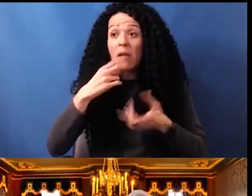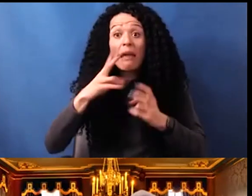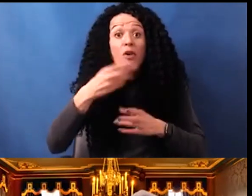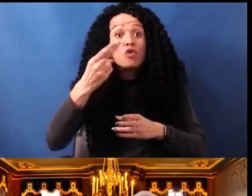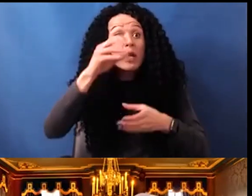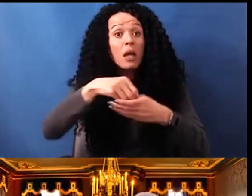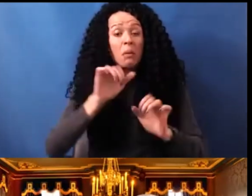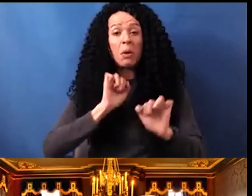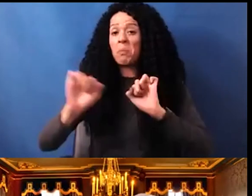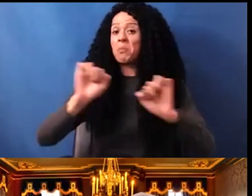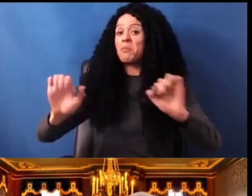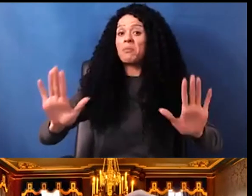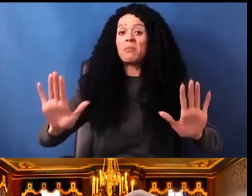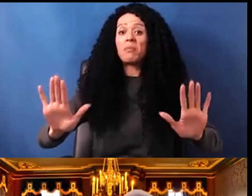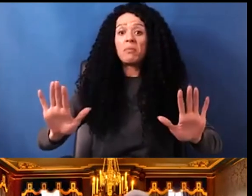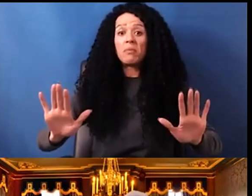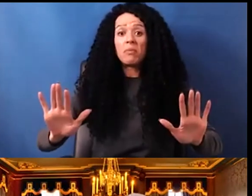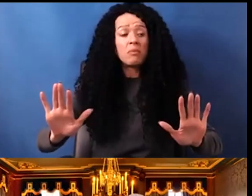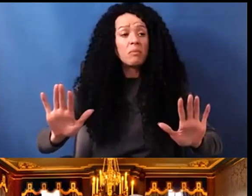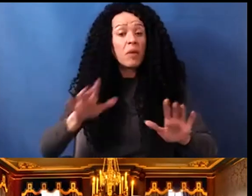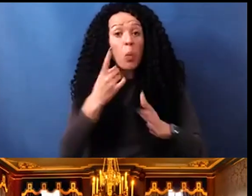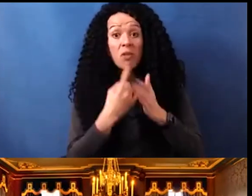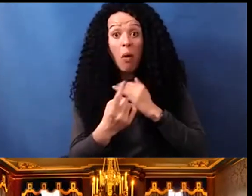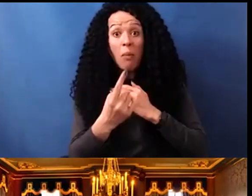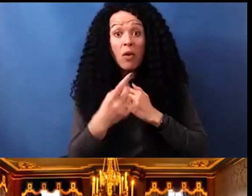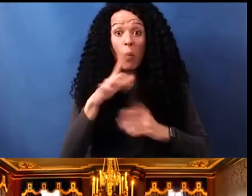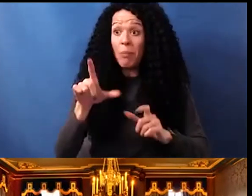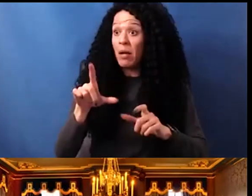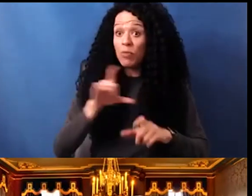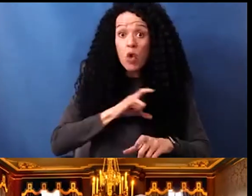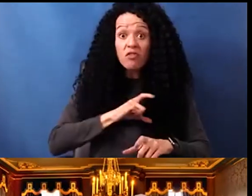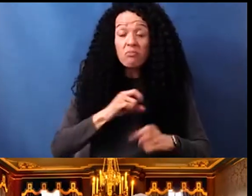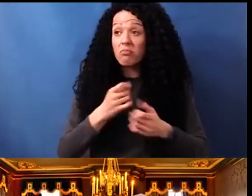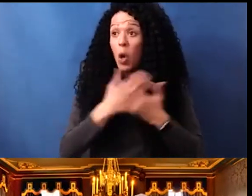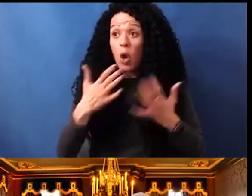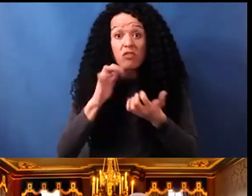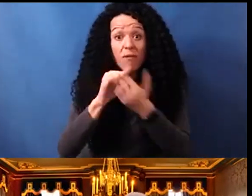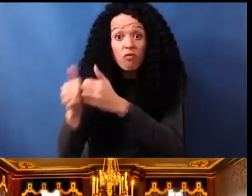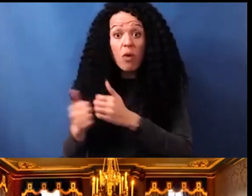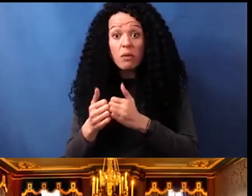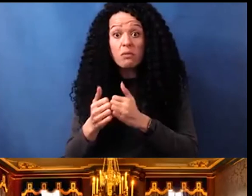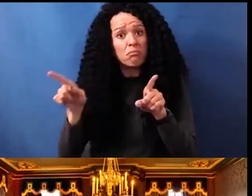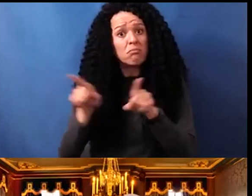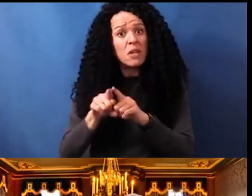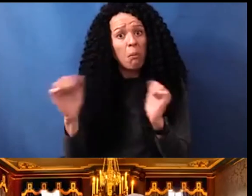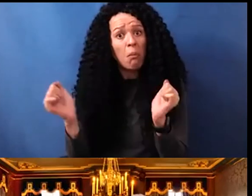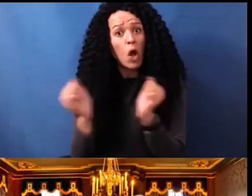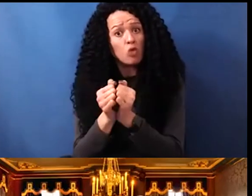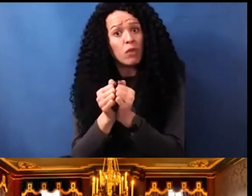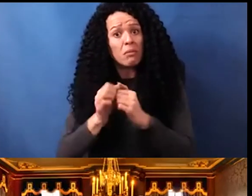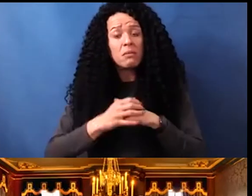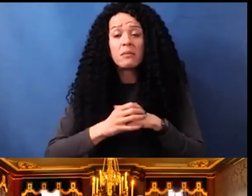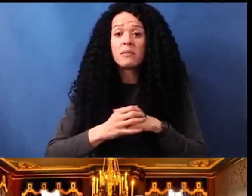it. I was not singular in this, for my cousins and many of my acquaintances came to the same